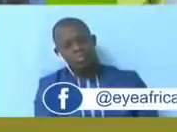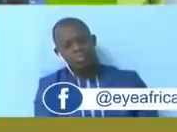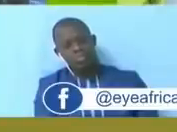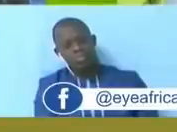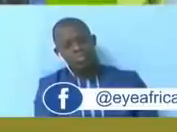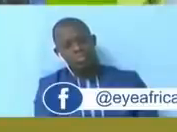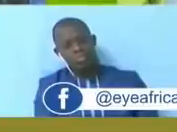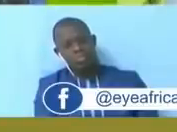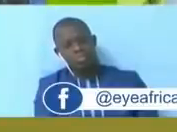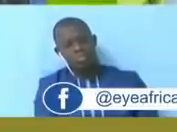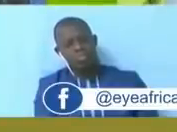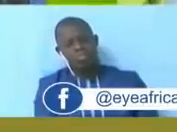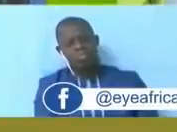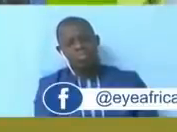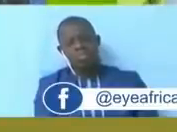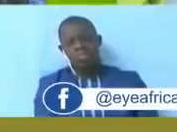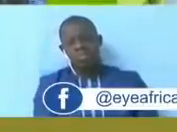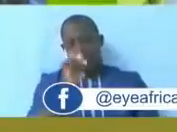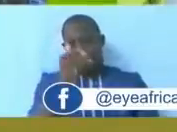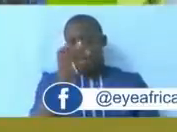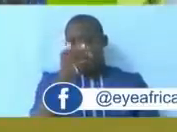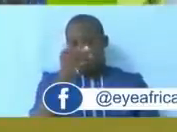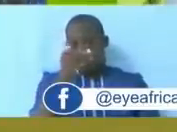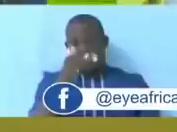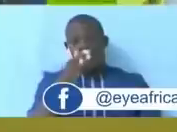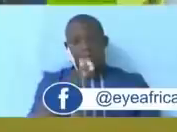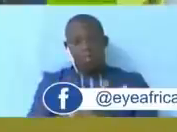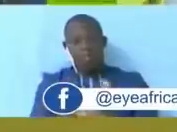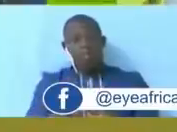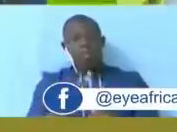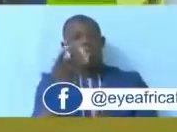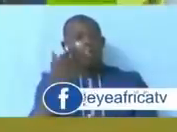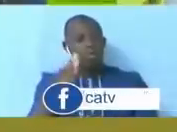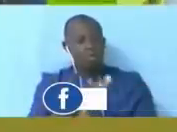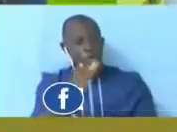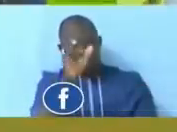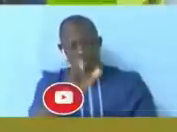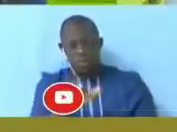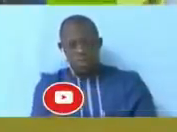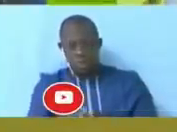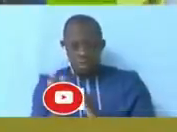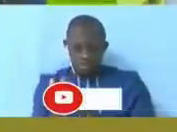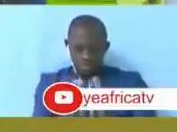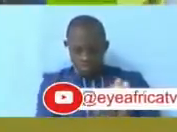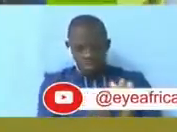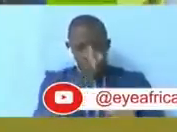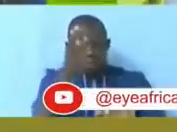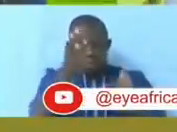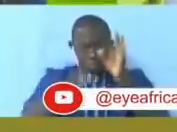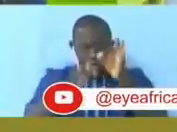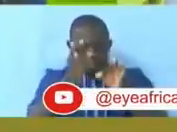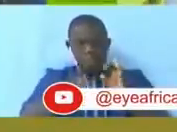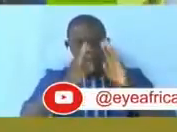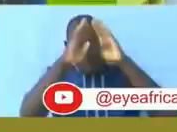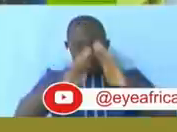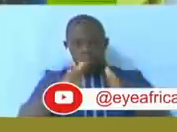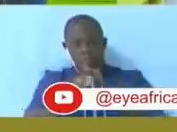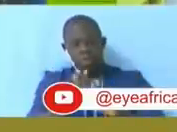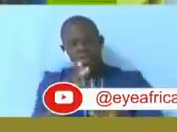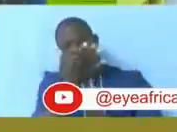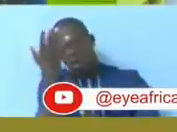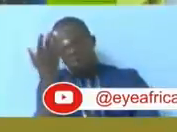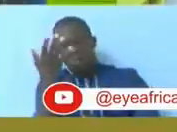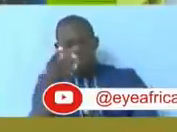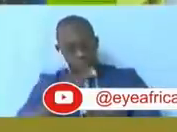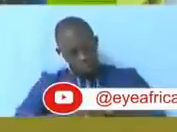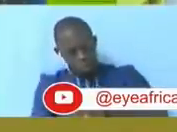In fact, as at the time when they were arranged, some of them had their injuries. They had not completely healed. Ha. Katu muna natake, hani watu